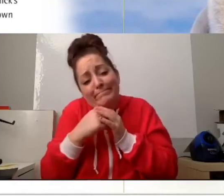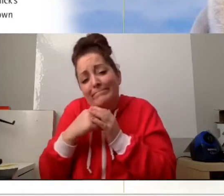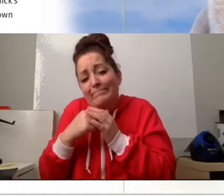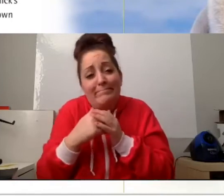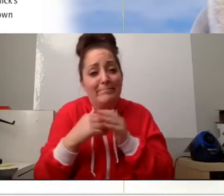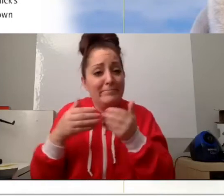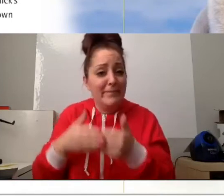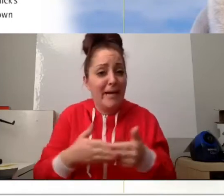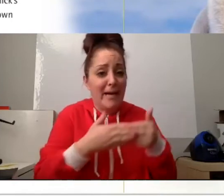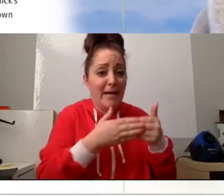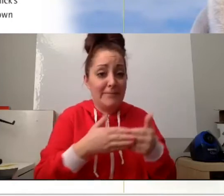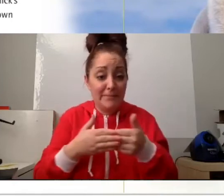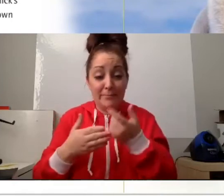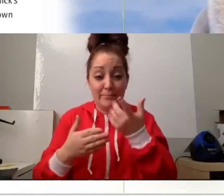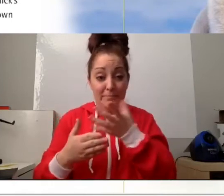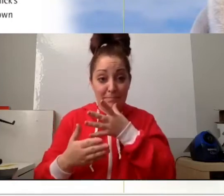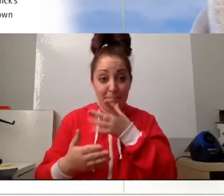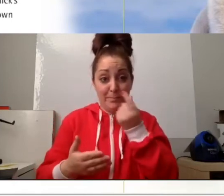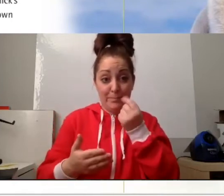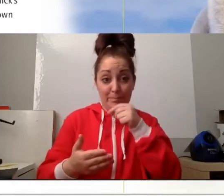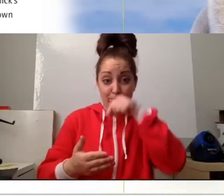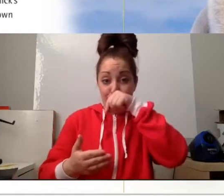she cuddles close to her chick